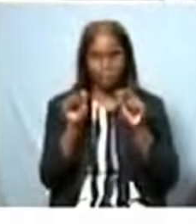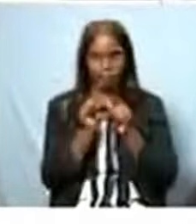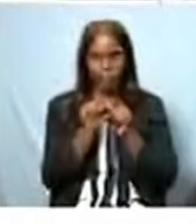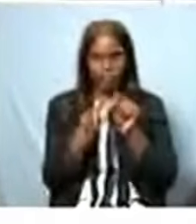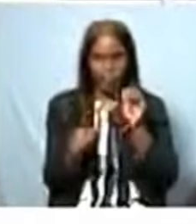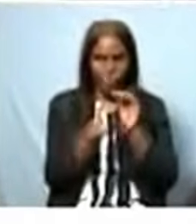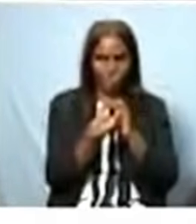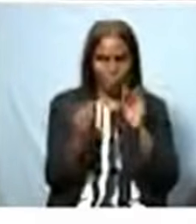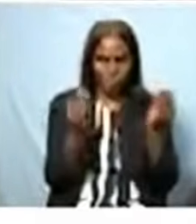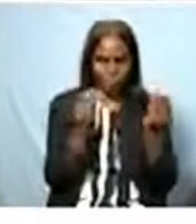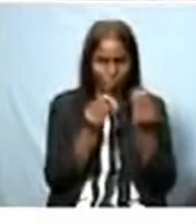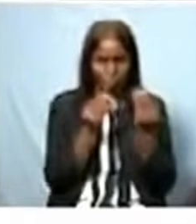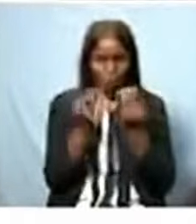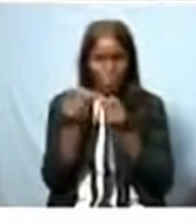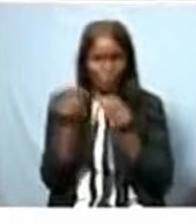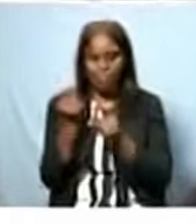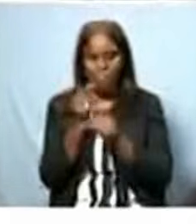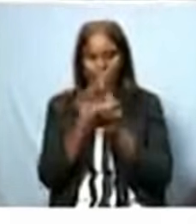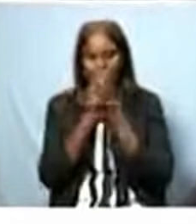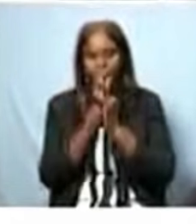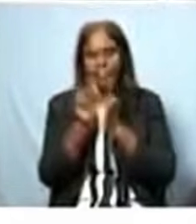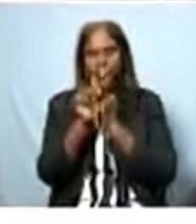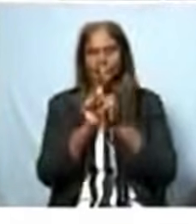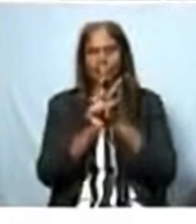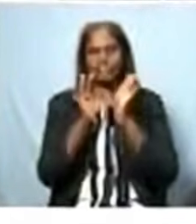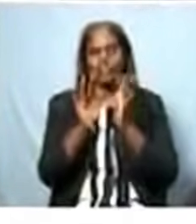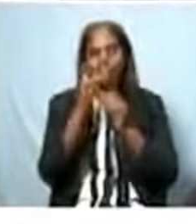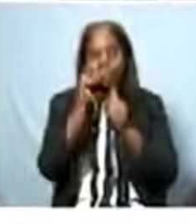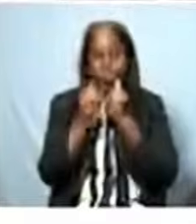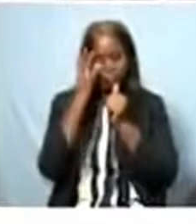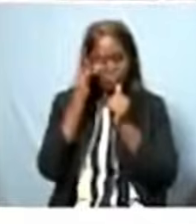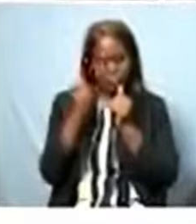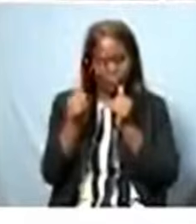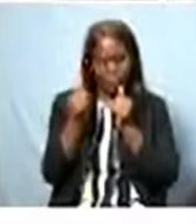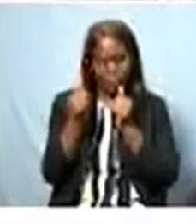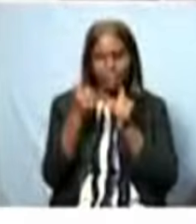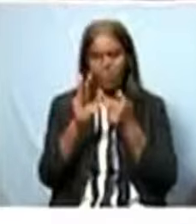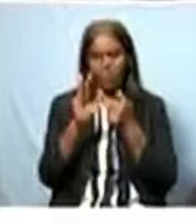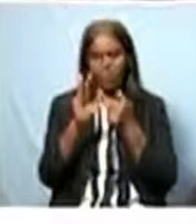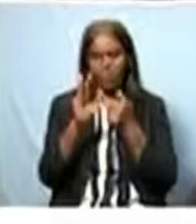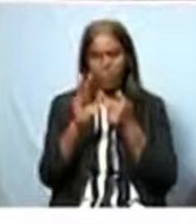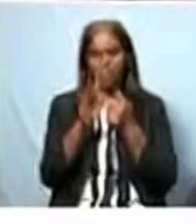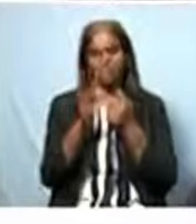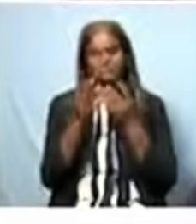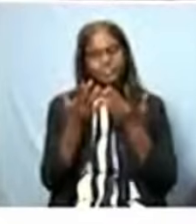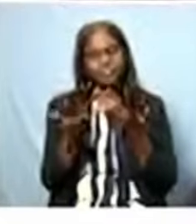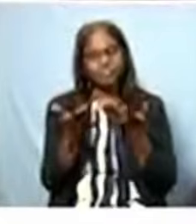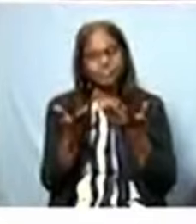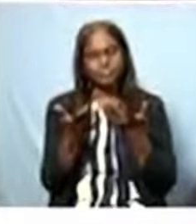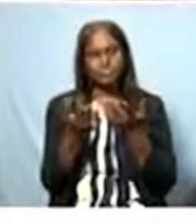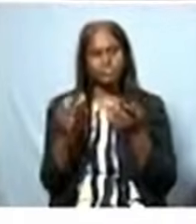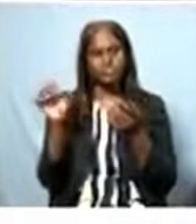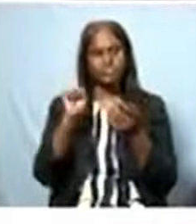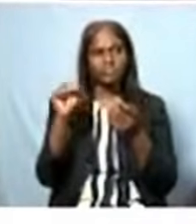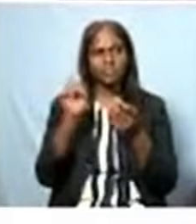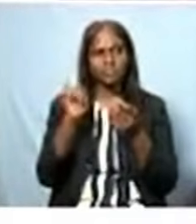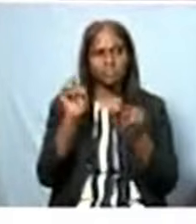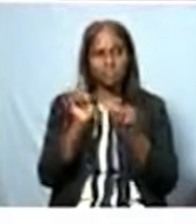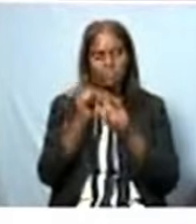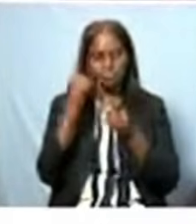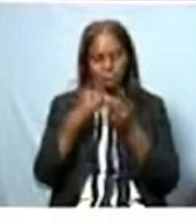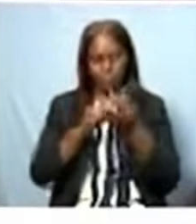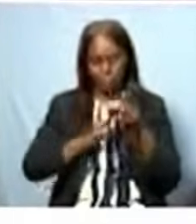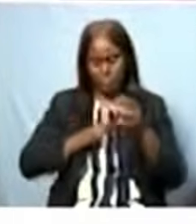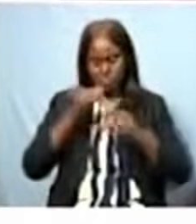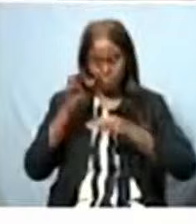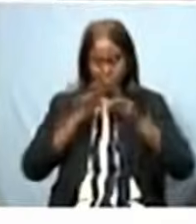hindered from becoming lawyers because of the acrimonious SI. And that's what I want to